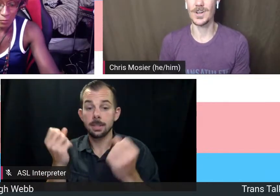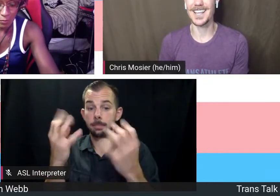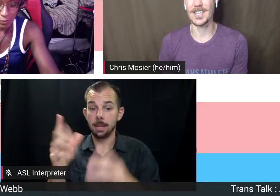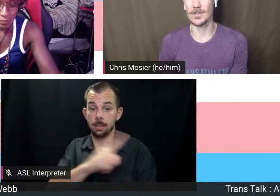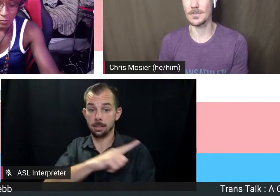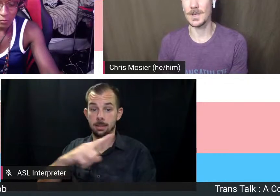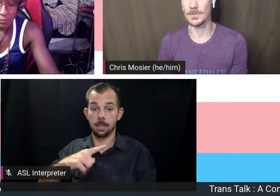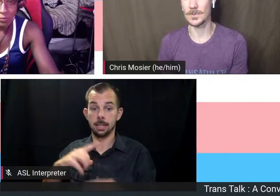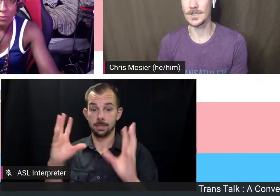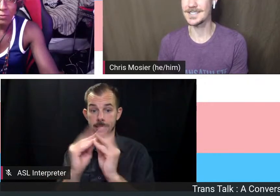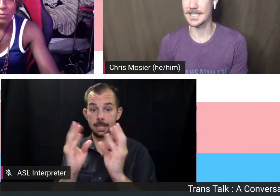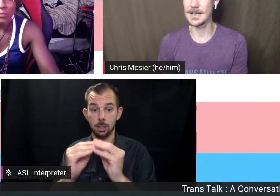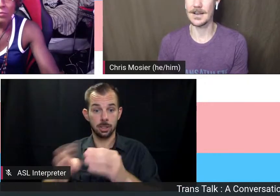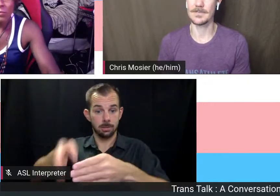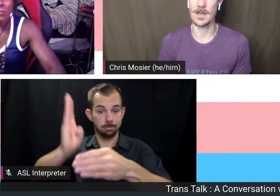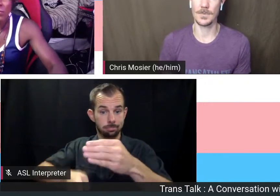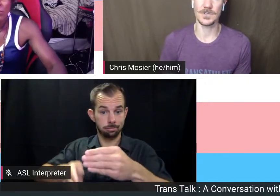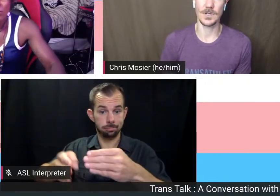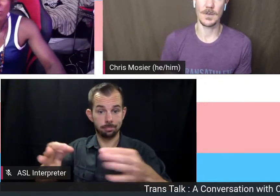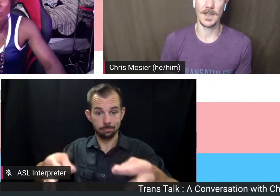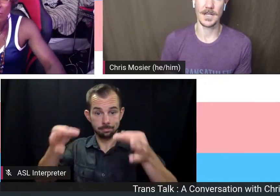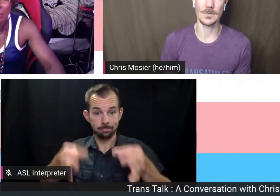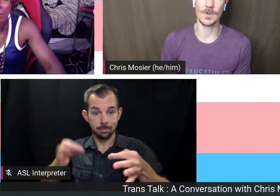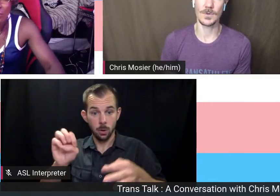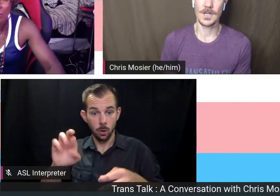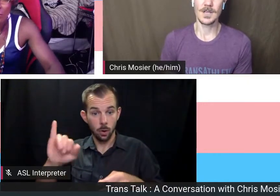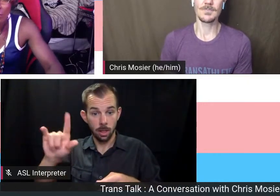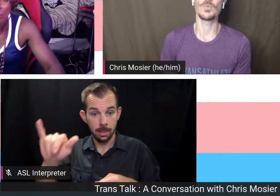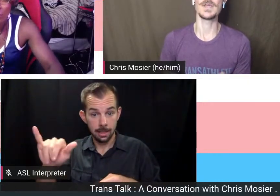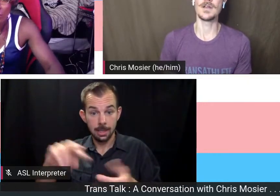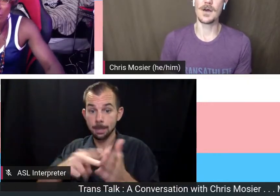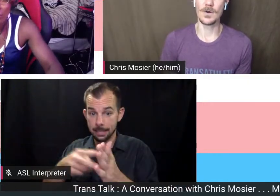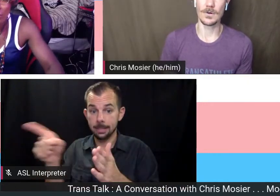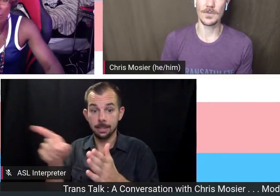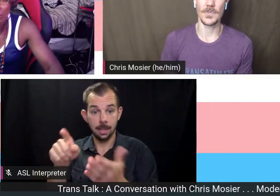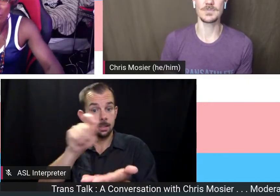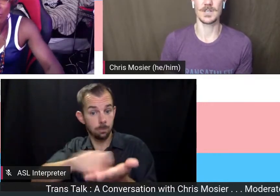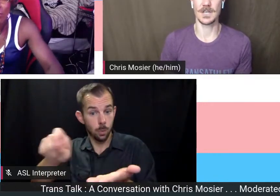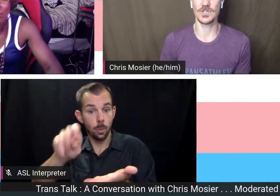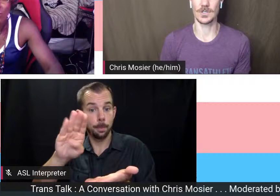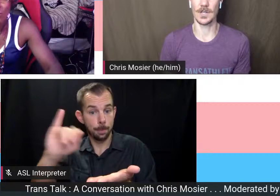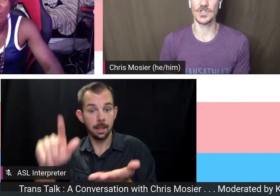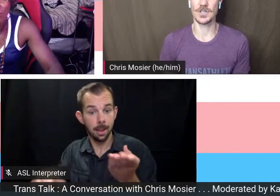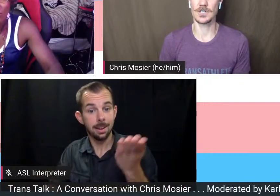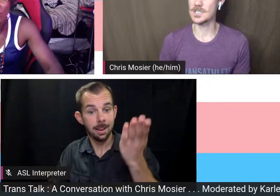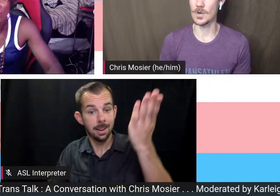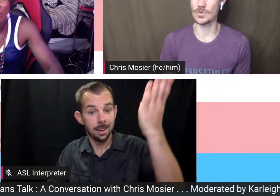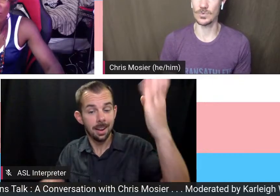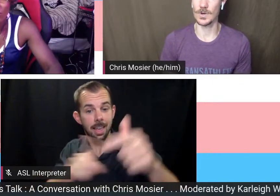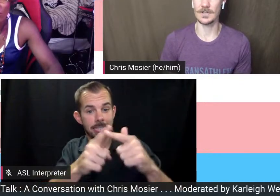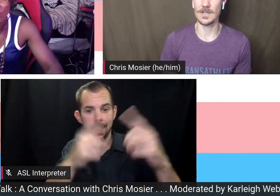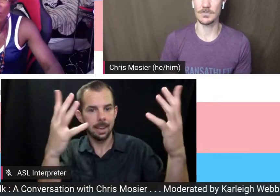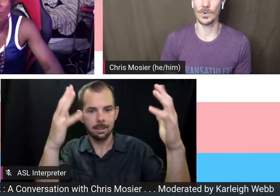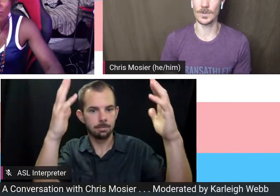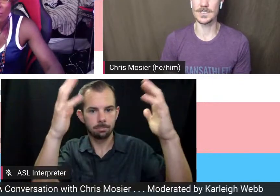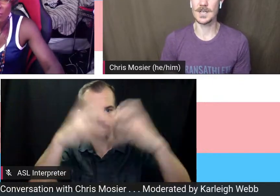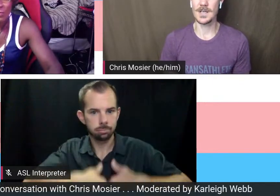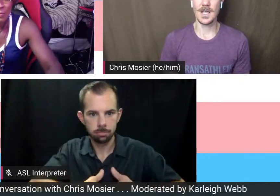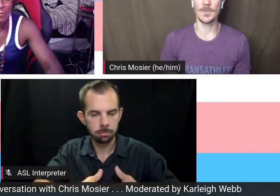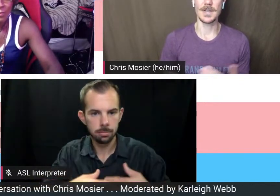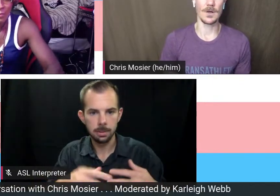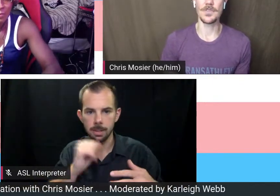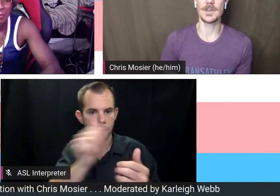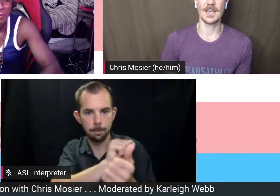bills targeting young people did not have the opportunity to make it through. But we know that this presidential election is so critically